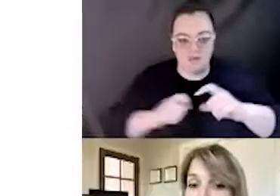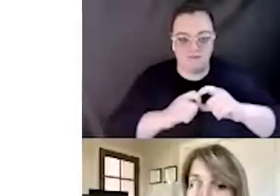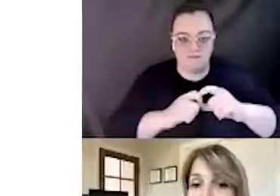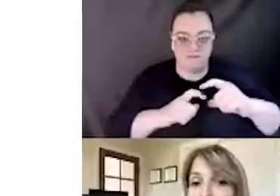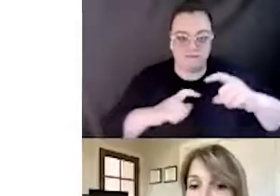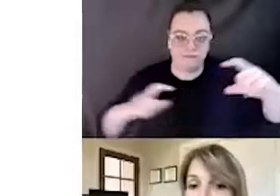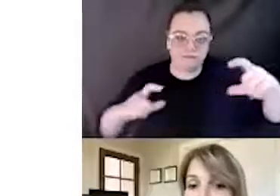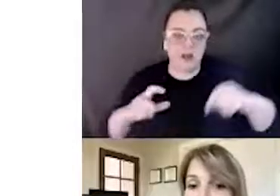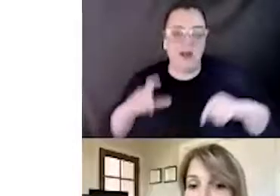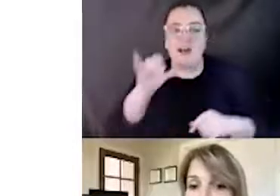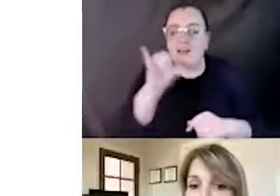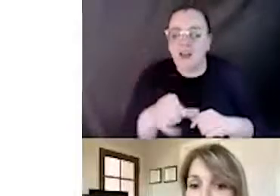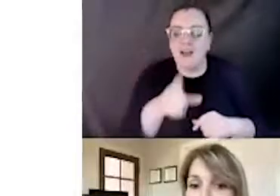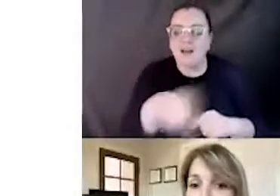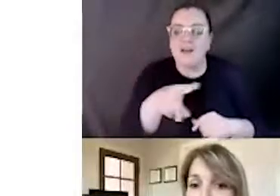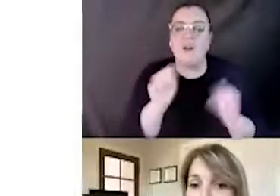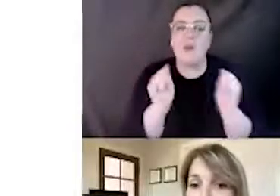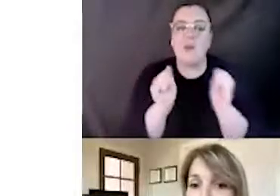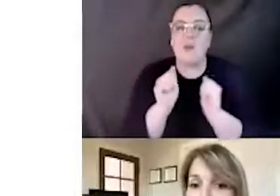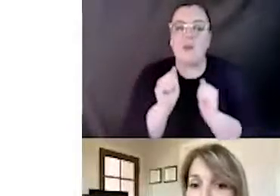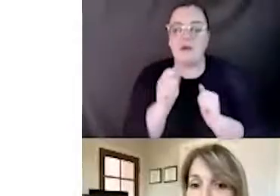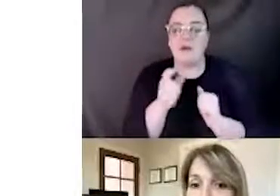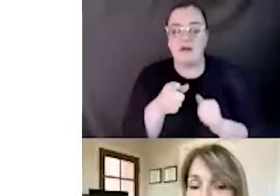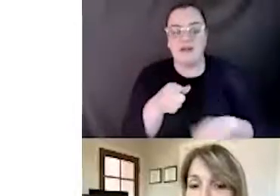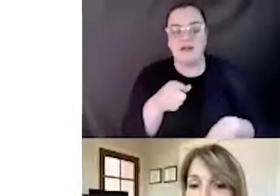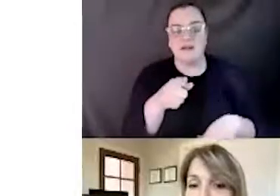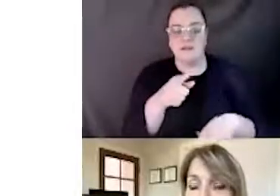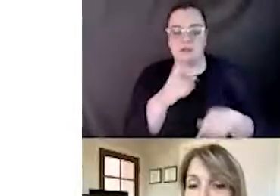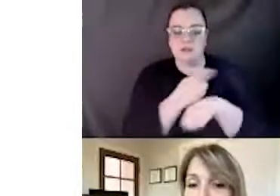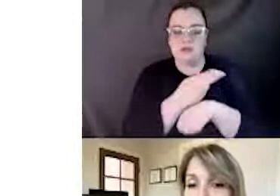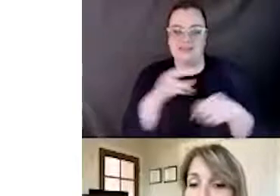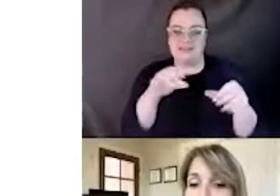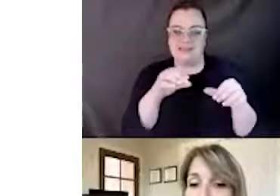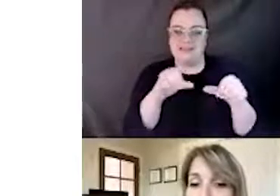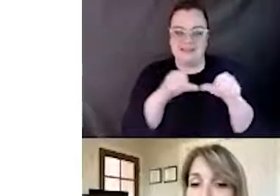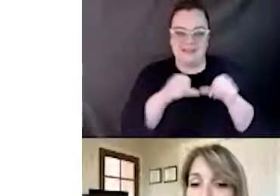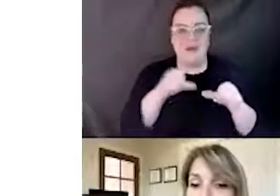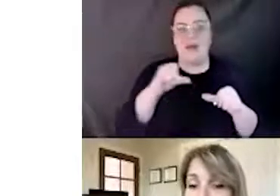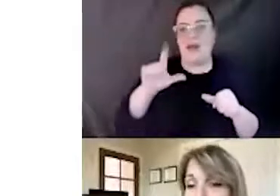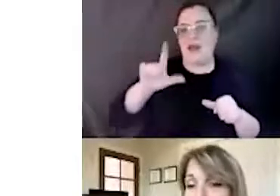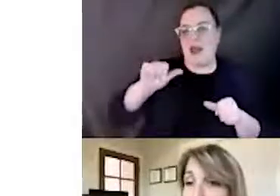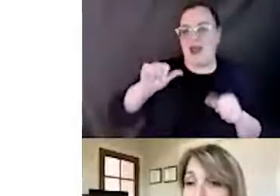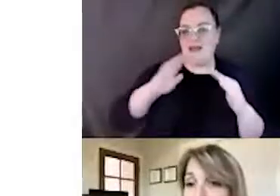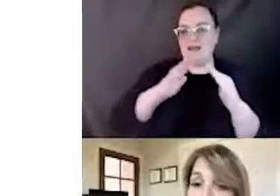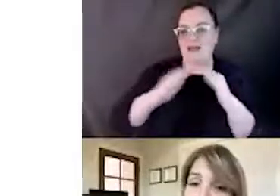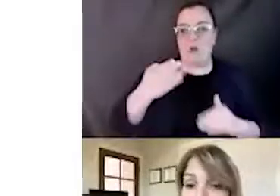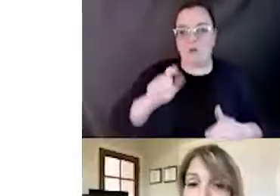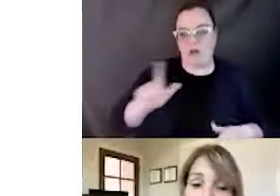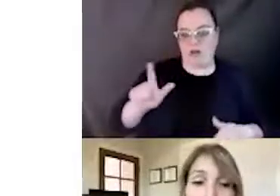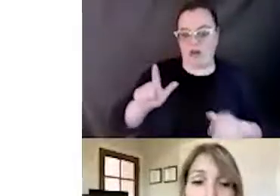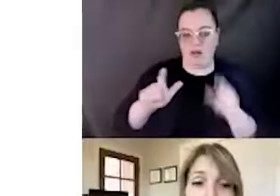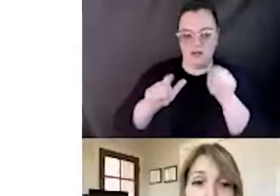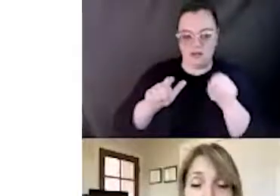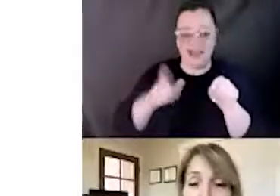This setup is with respect to a position here at the LA City Hall. And what we'll see is the countdown as those waves